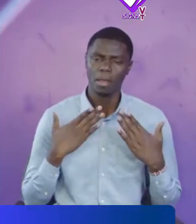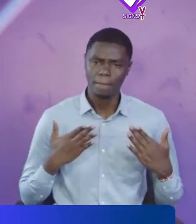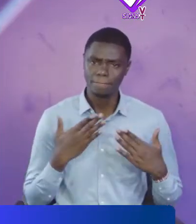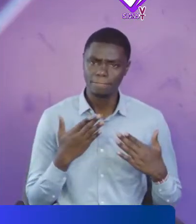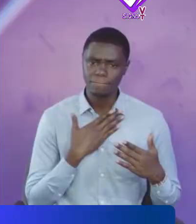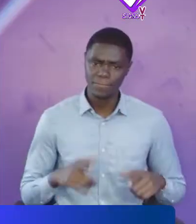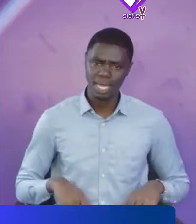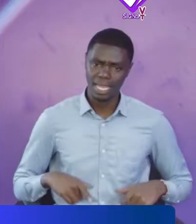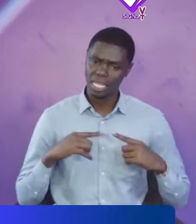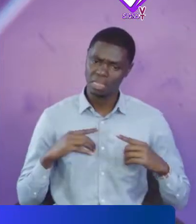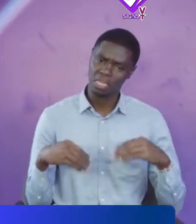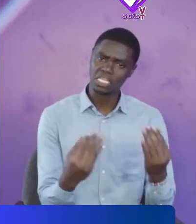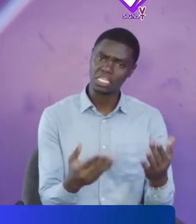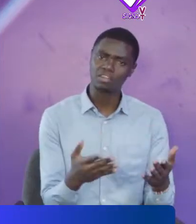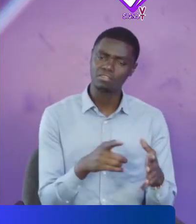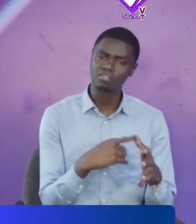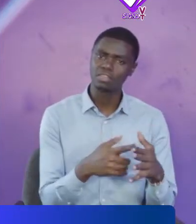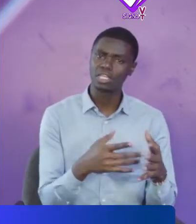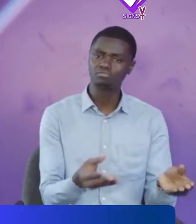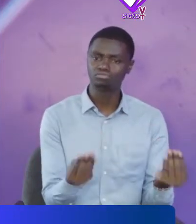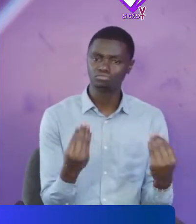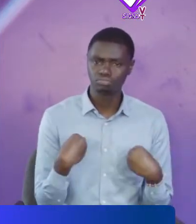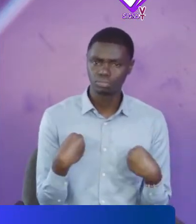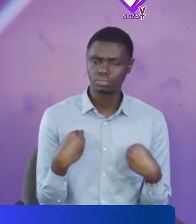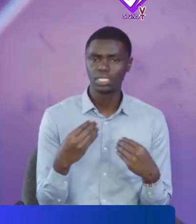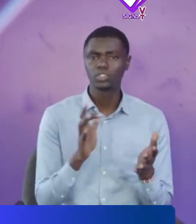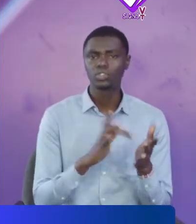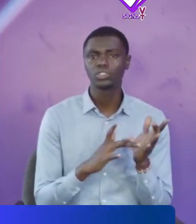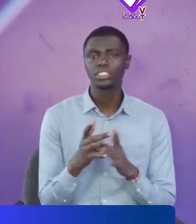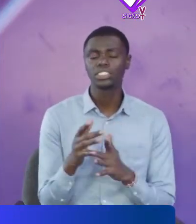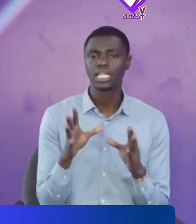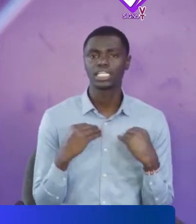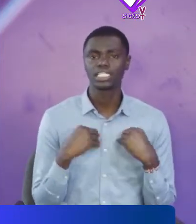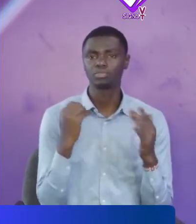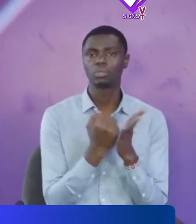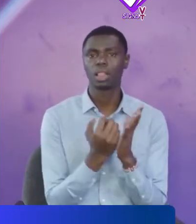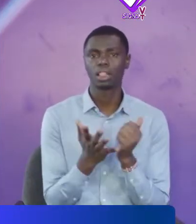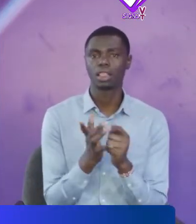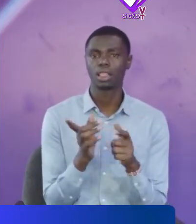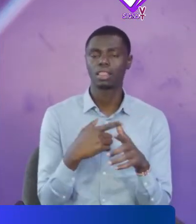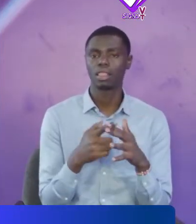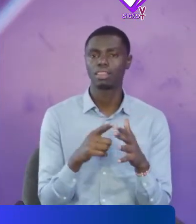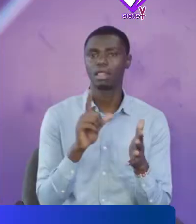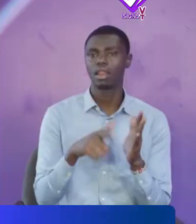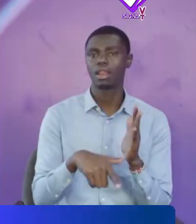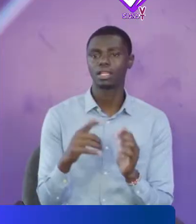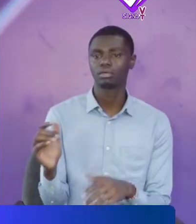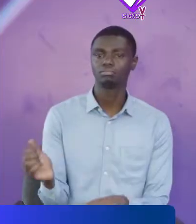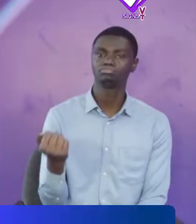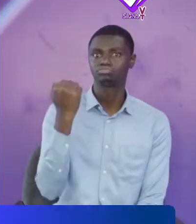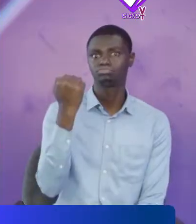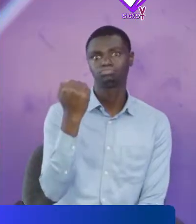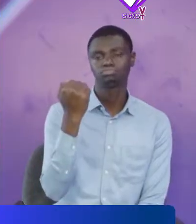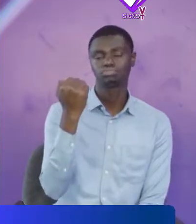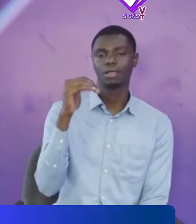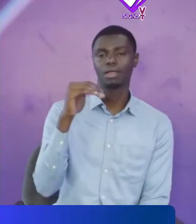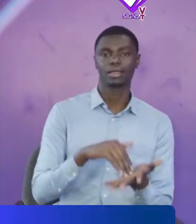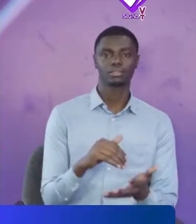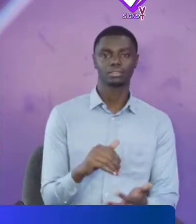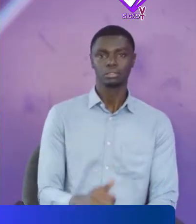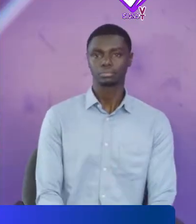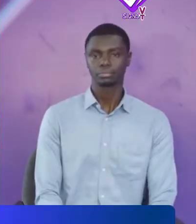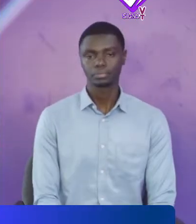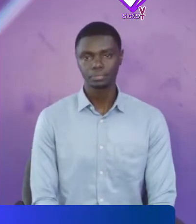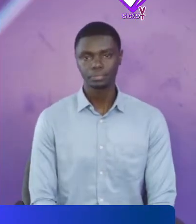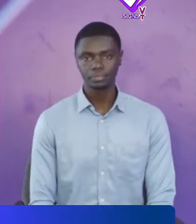I pick it when I want it. Because Jesus accepted to be crucified and later he rose again. It's only a few people who can lay